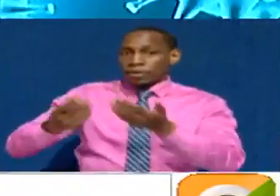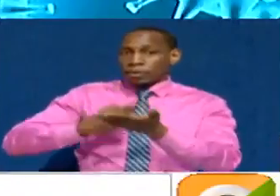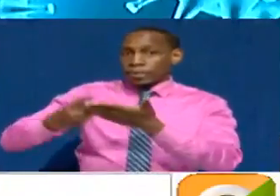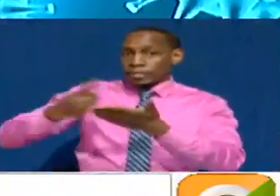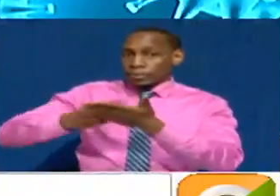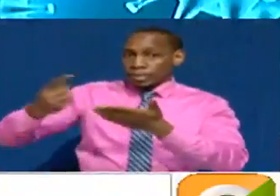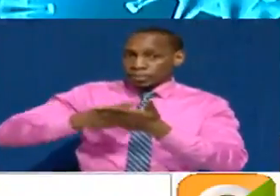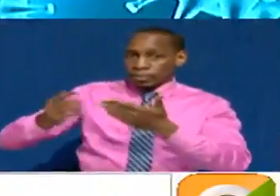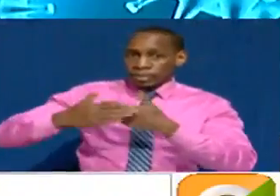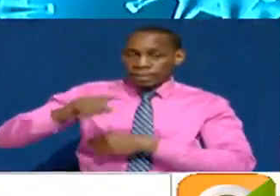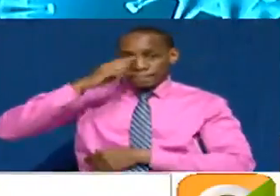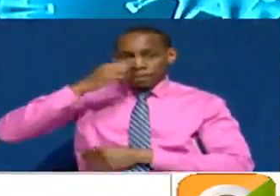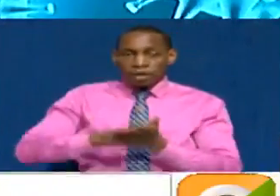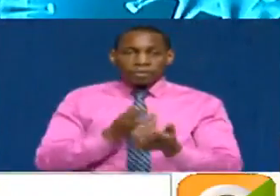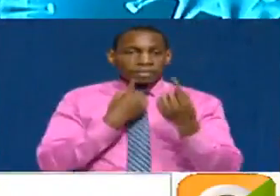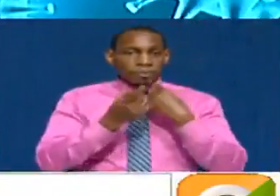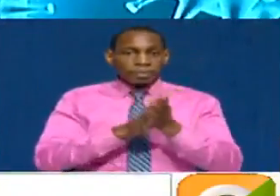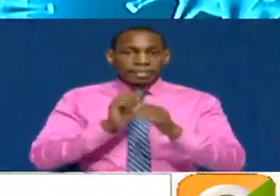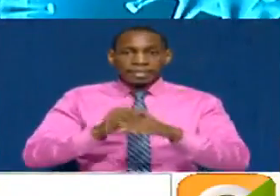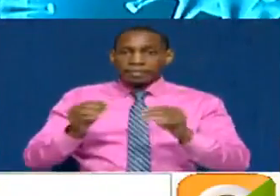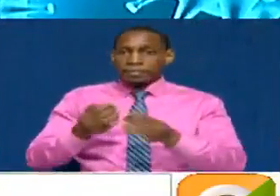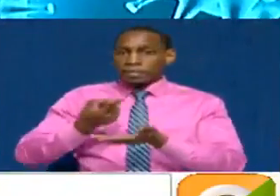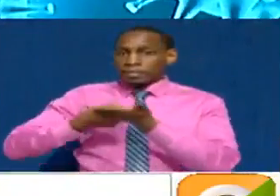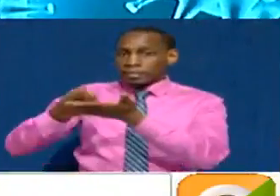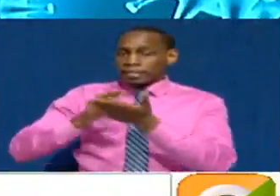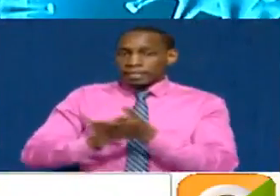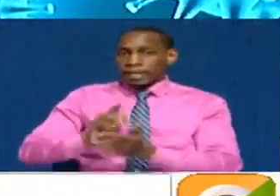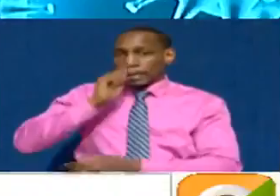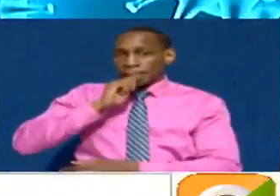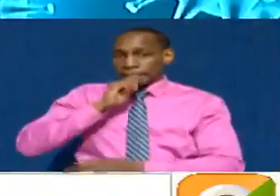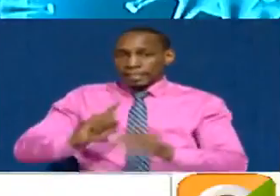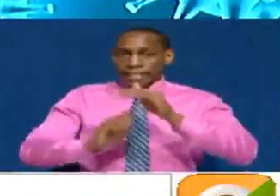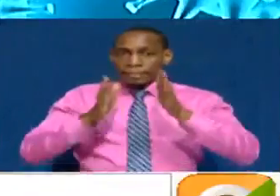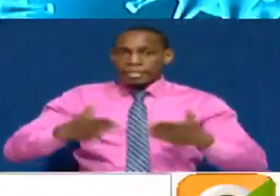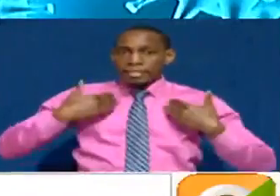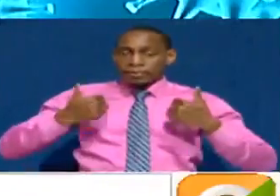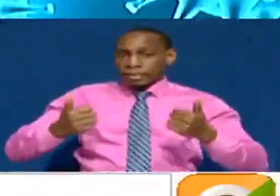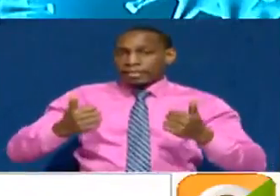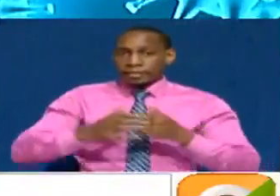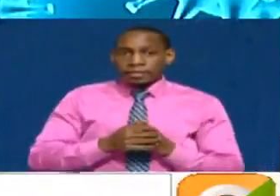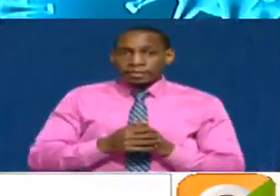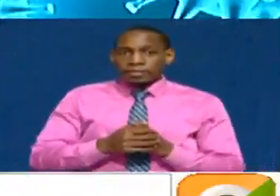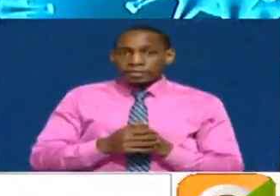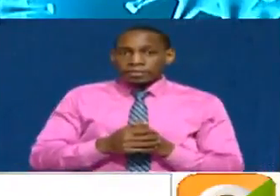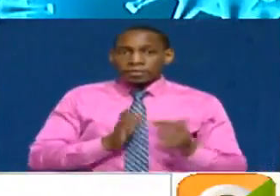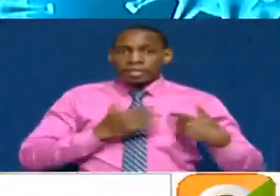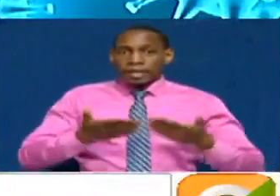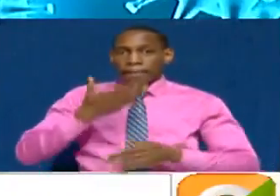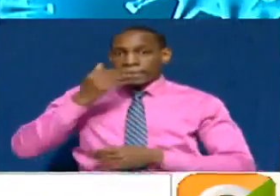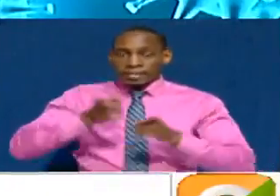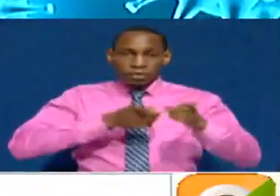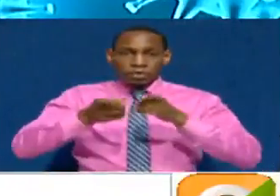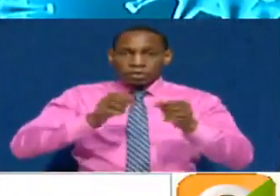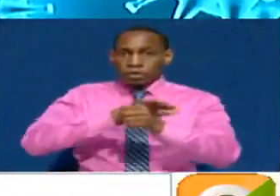coming weeks. Kagwe spoke after holding talks with his Tanzanian counterpart, Dr. Dorothy Gwajima, on how best to